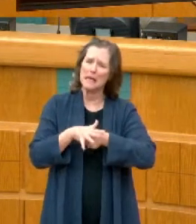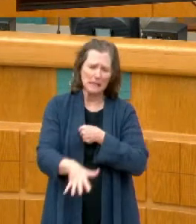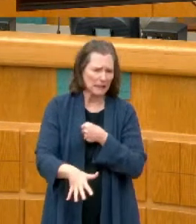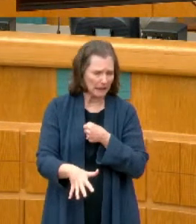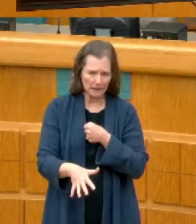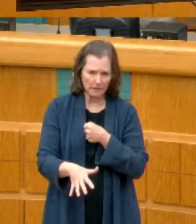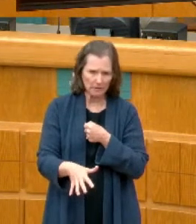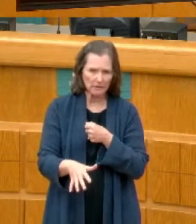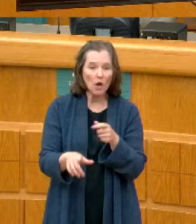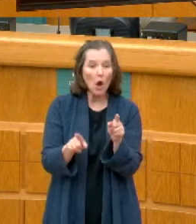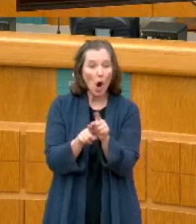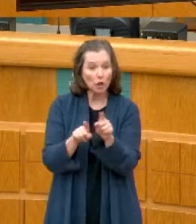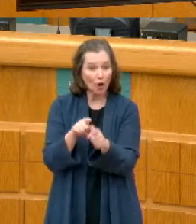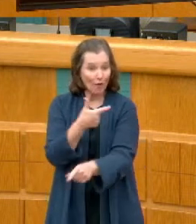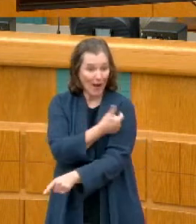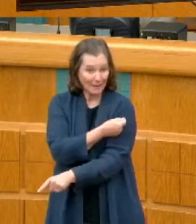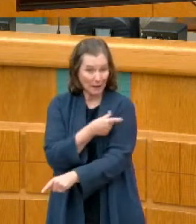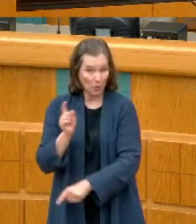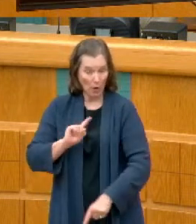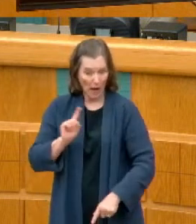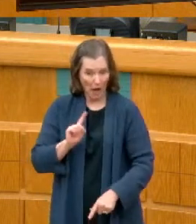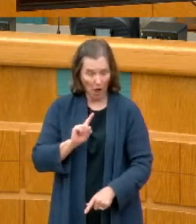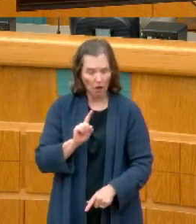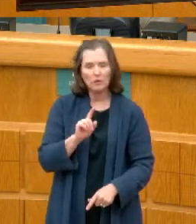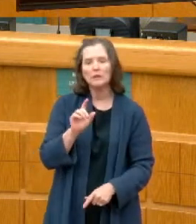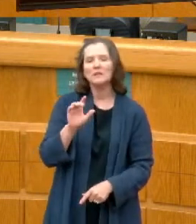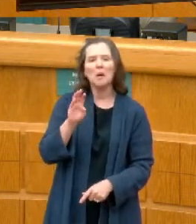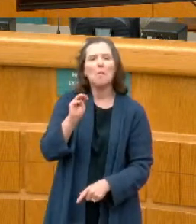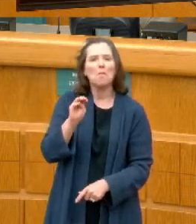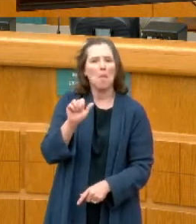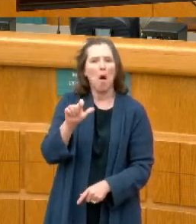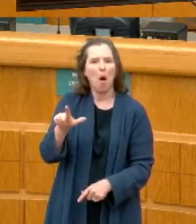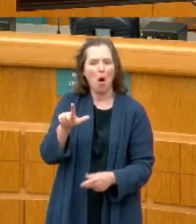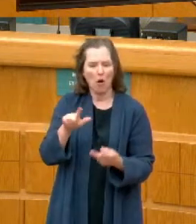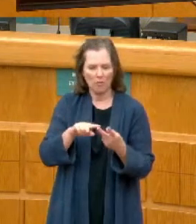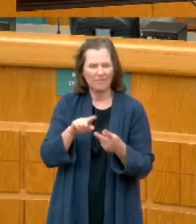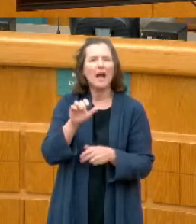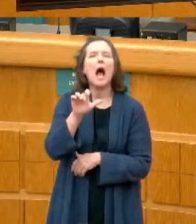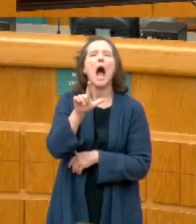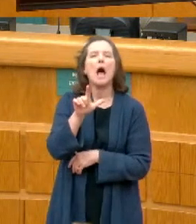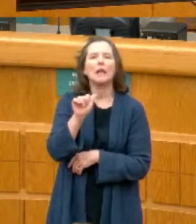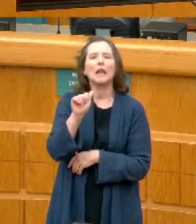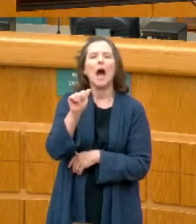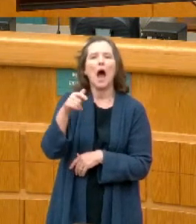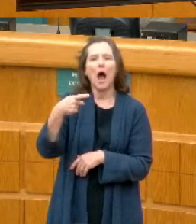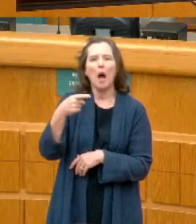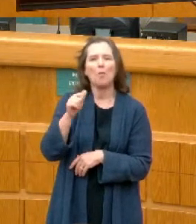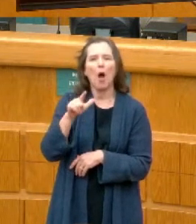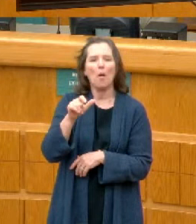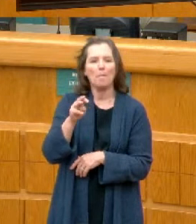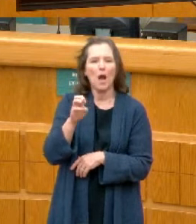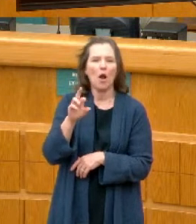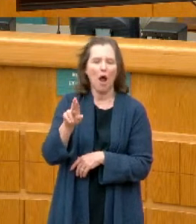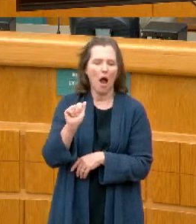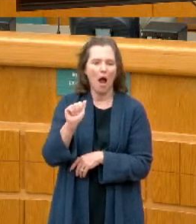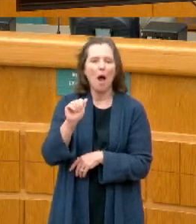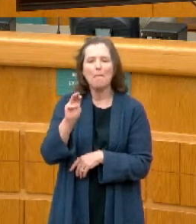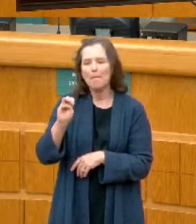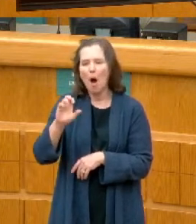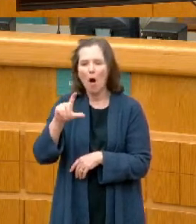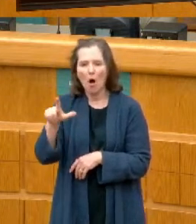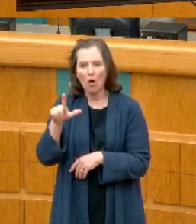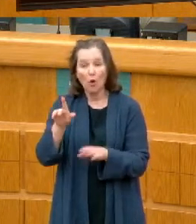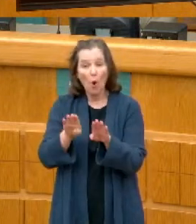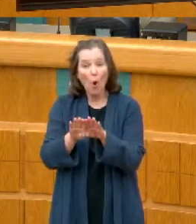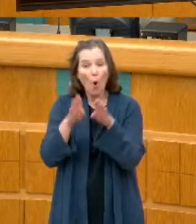one of the easiest locations to get vaccinated. The clinic is in the old Charming Charlie location, and it's open 7 days a